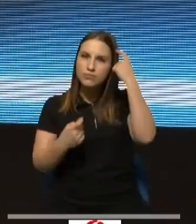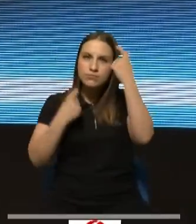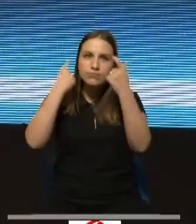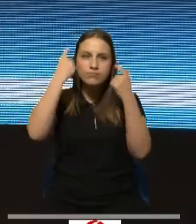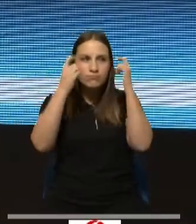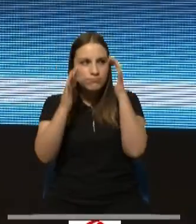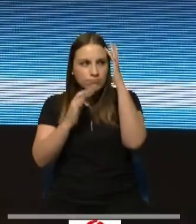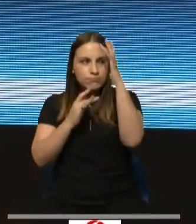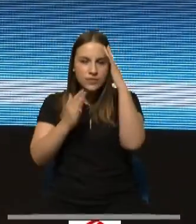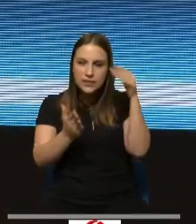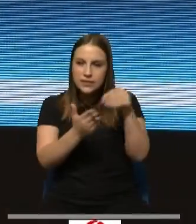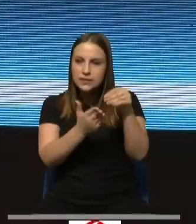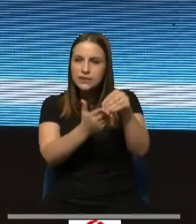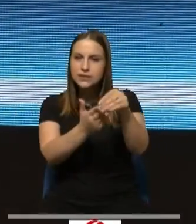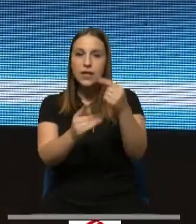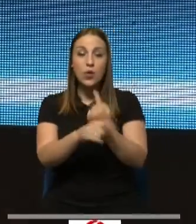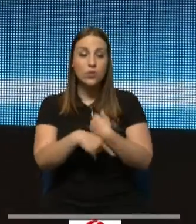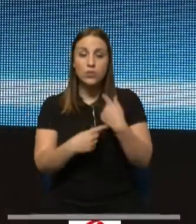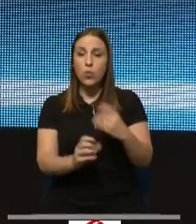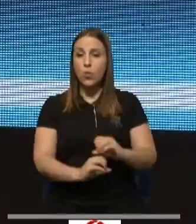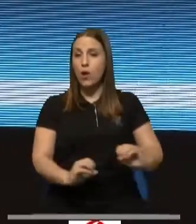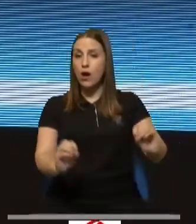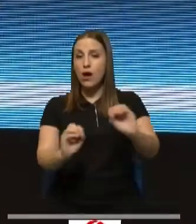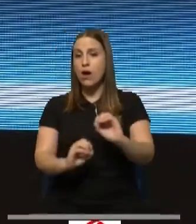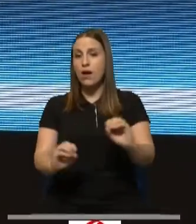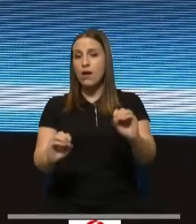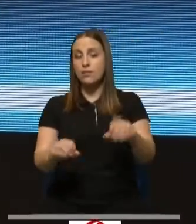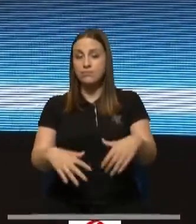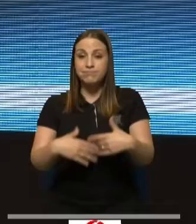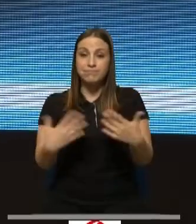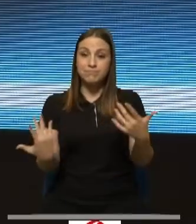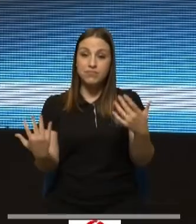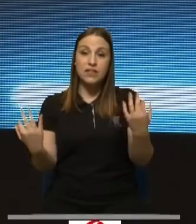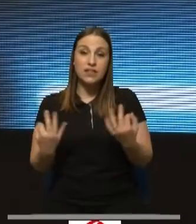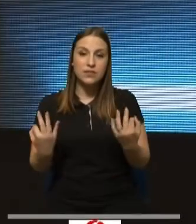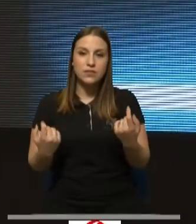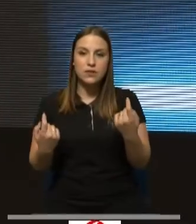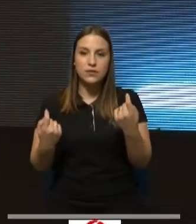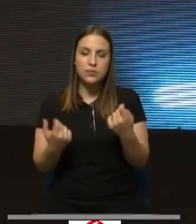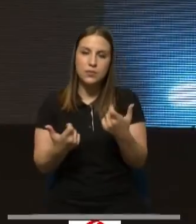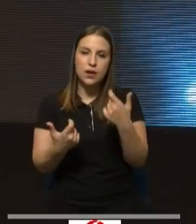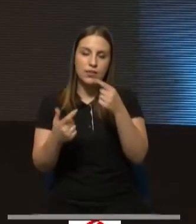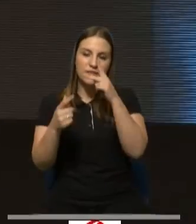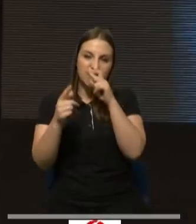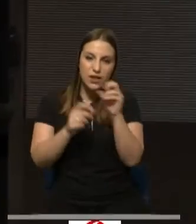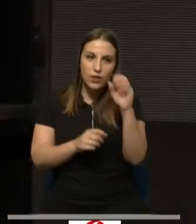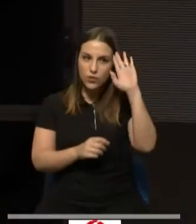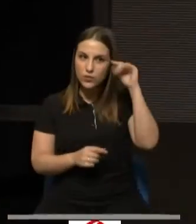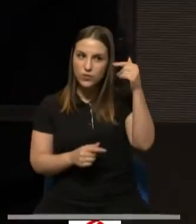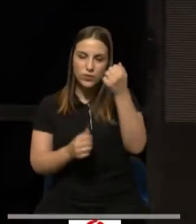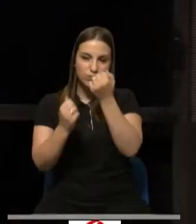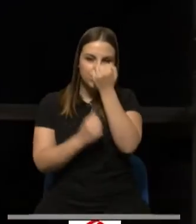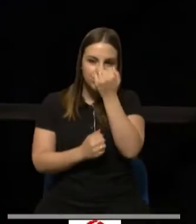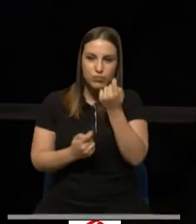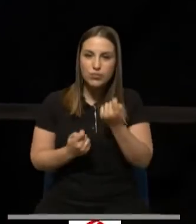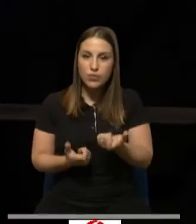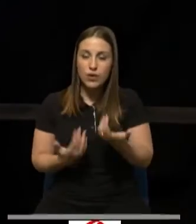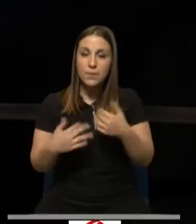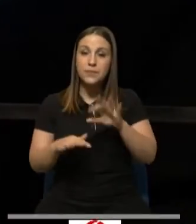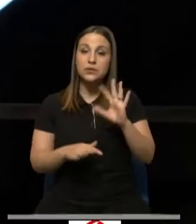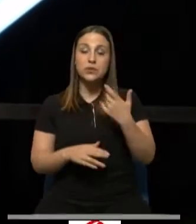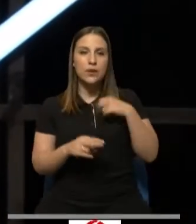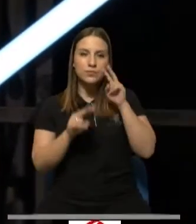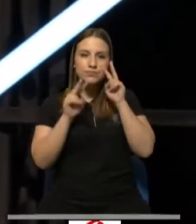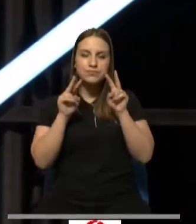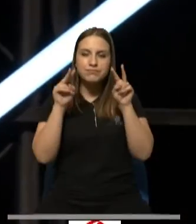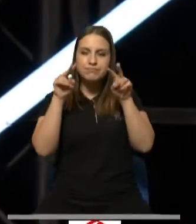we are constantly imagining and inventing what doesn't exist, and most times it is wrong, the future we're imagining. So when